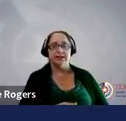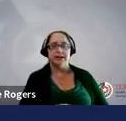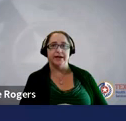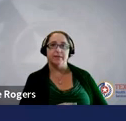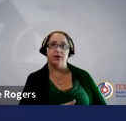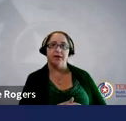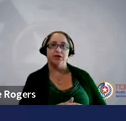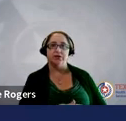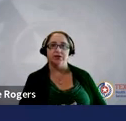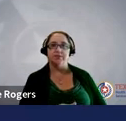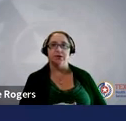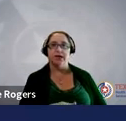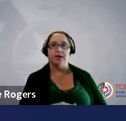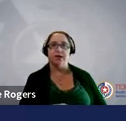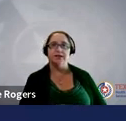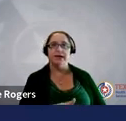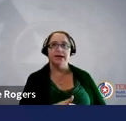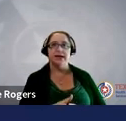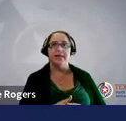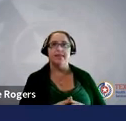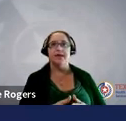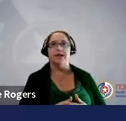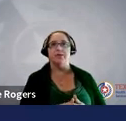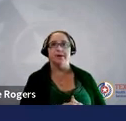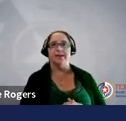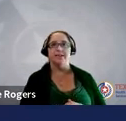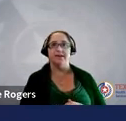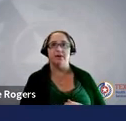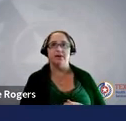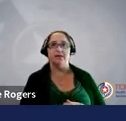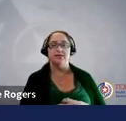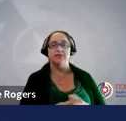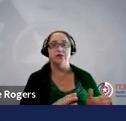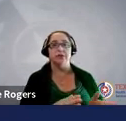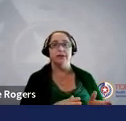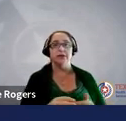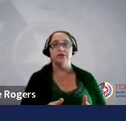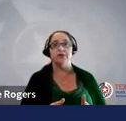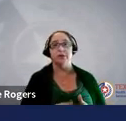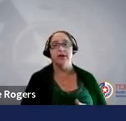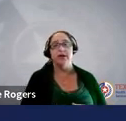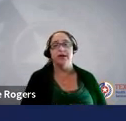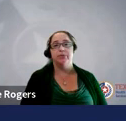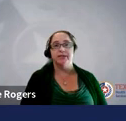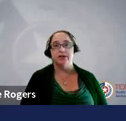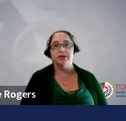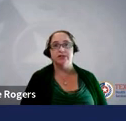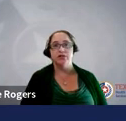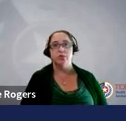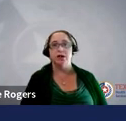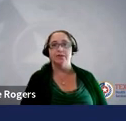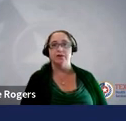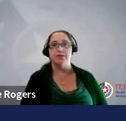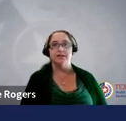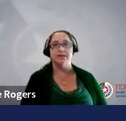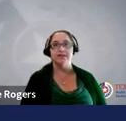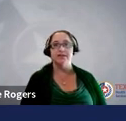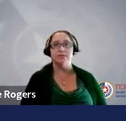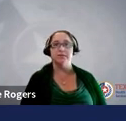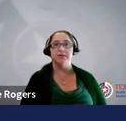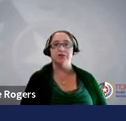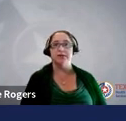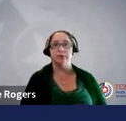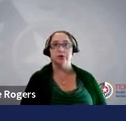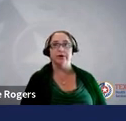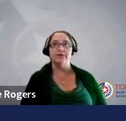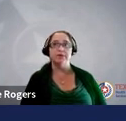HHSC on the children's mental health side, and then I'll pass them on to the other two presenters who will cover substance